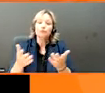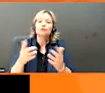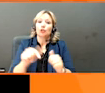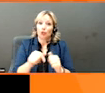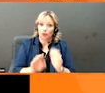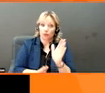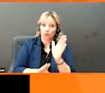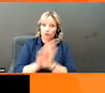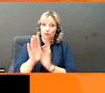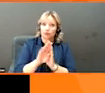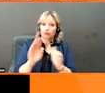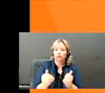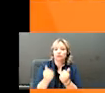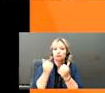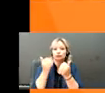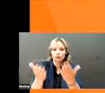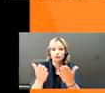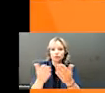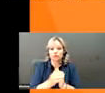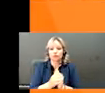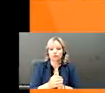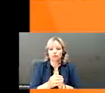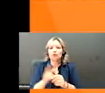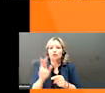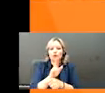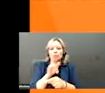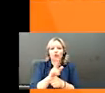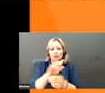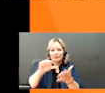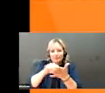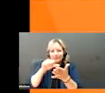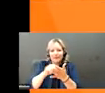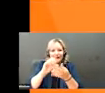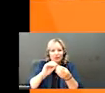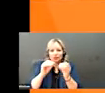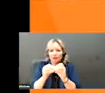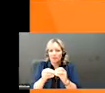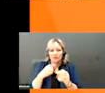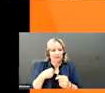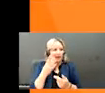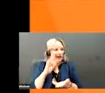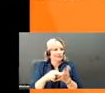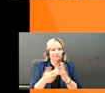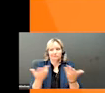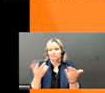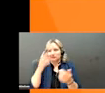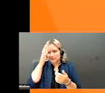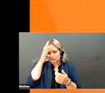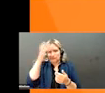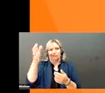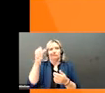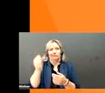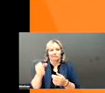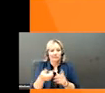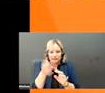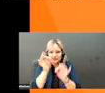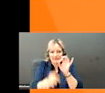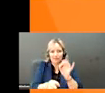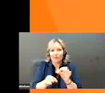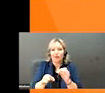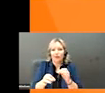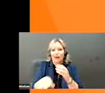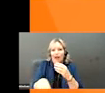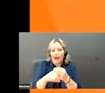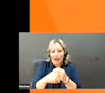proposal, it's the simplest thing, page numbers. Like a lot of this stuff, it just seems so simple, so obvious, but so many people don't do it.